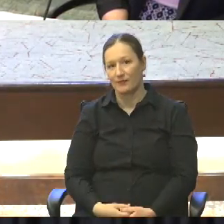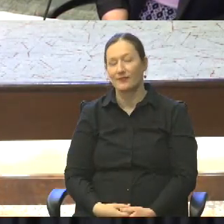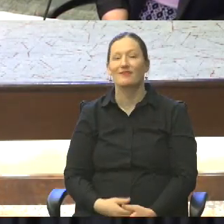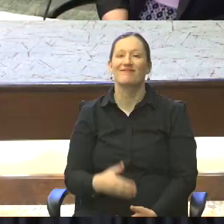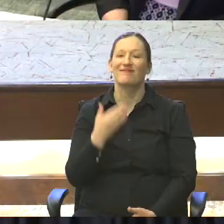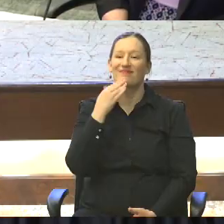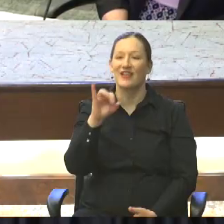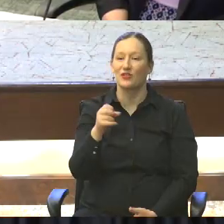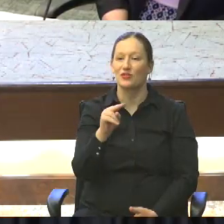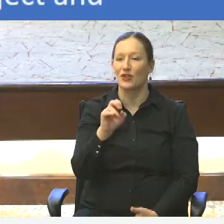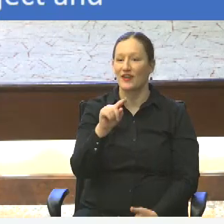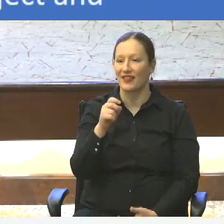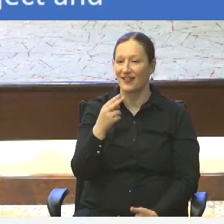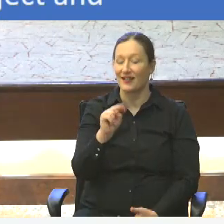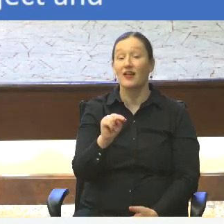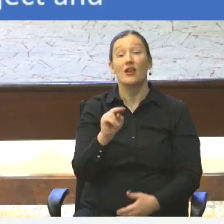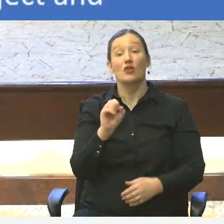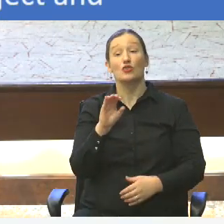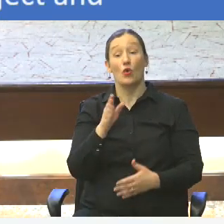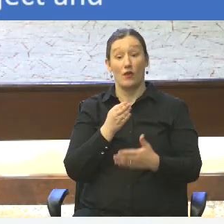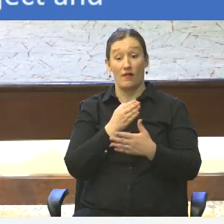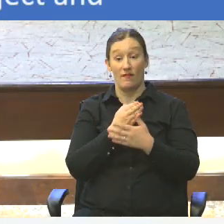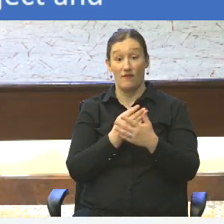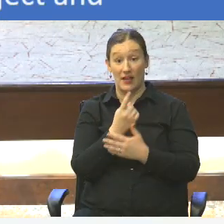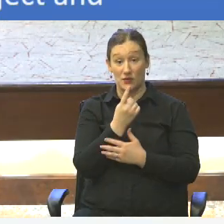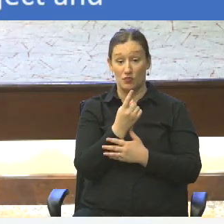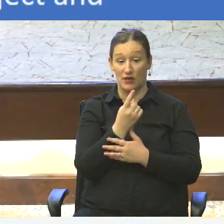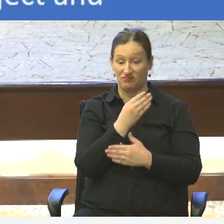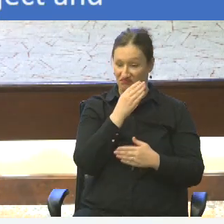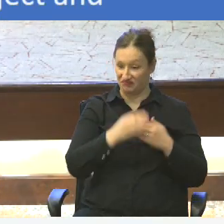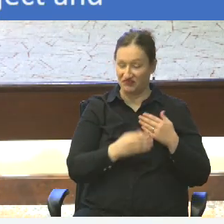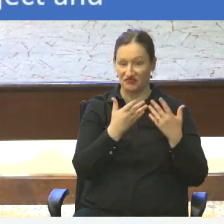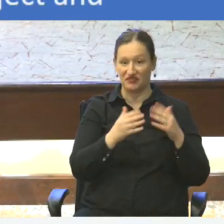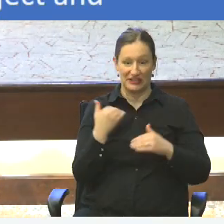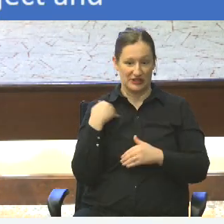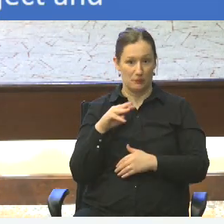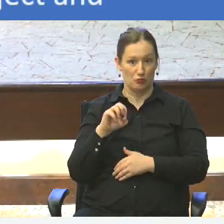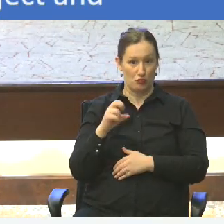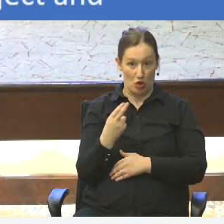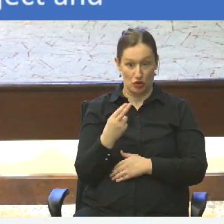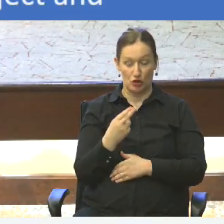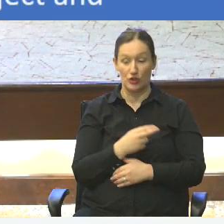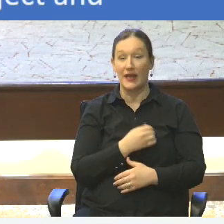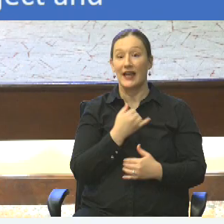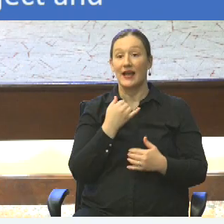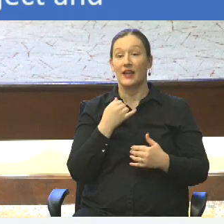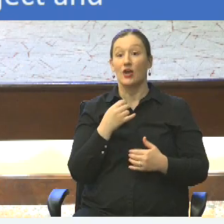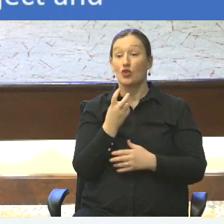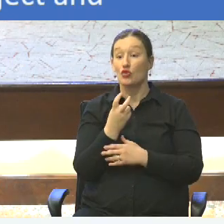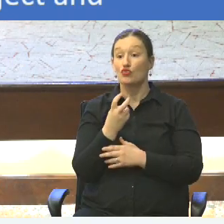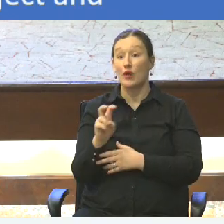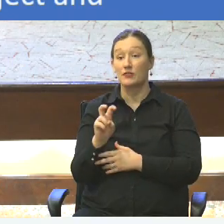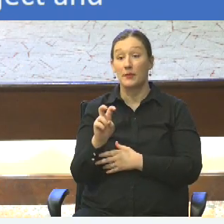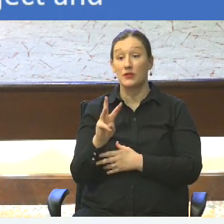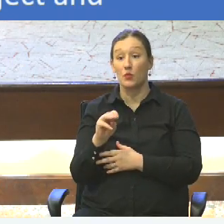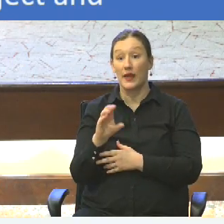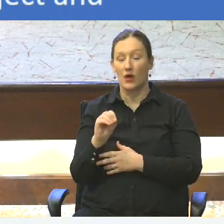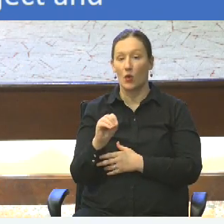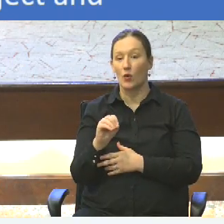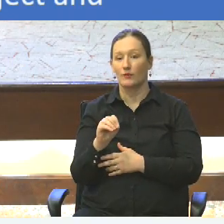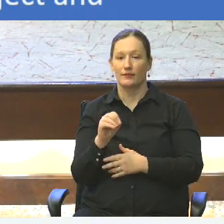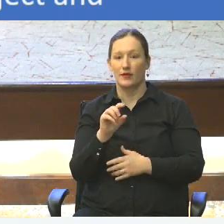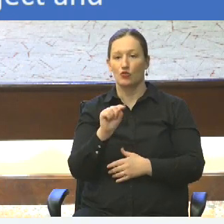Thank you, Jonathan. So with Phase 1 successfully completed in March, Transformation Waco is ready to move